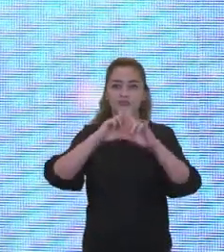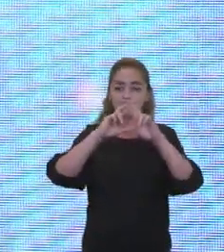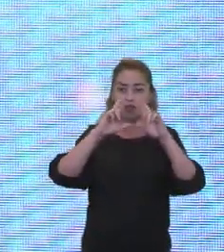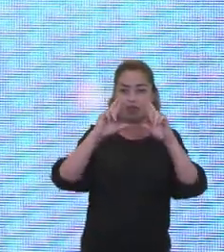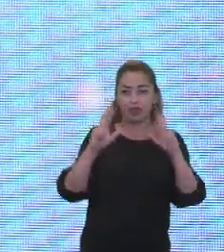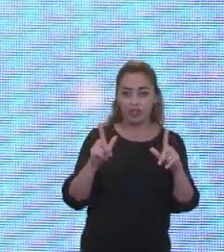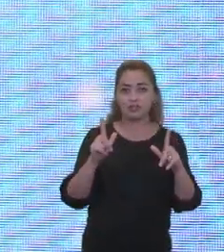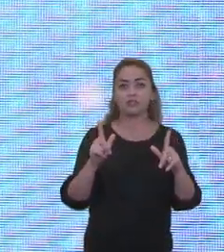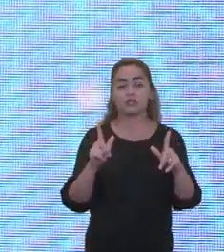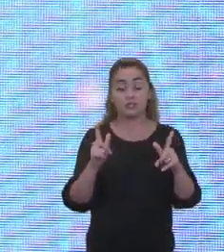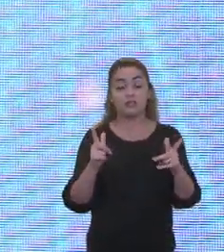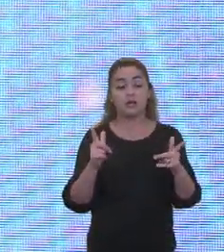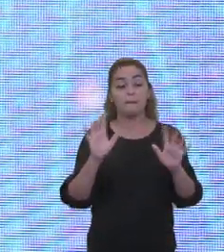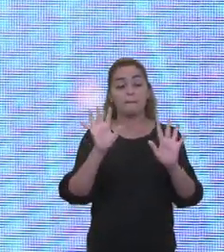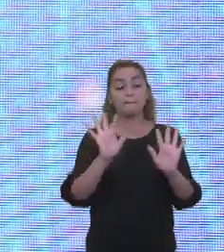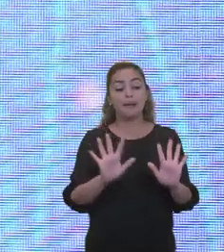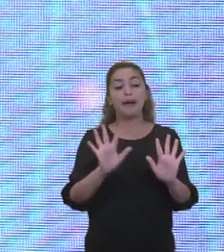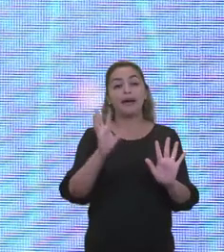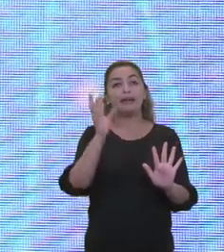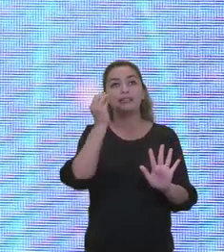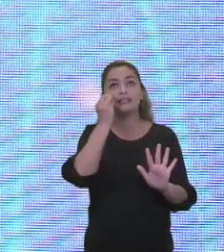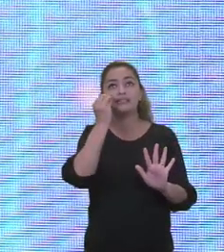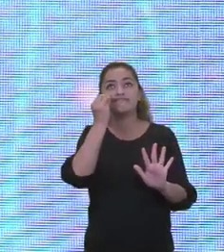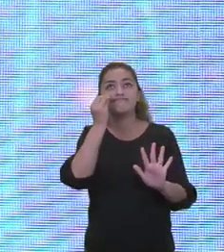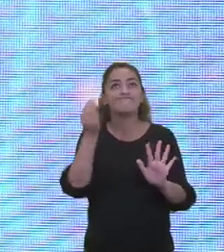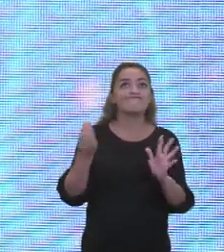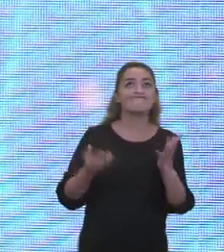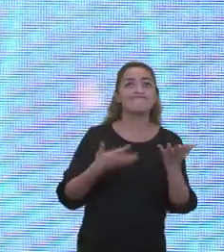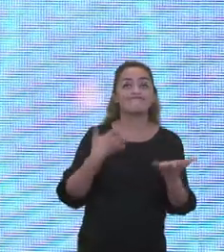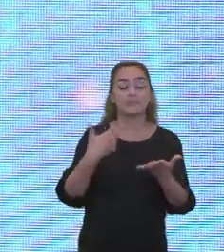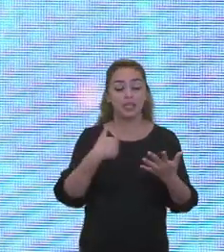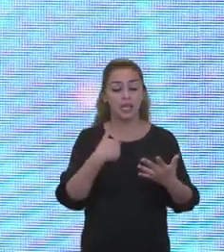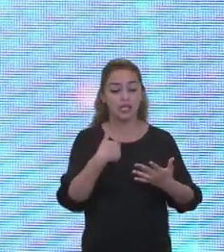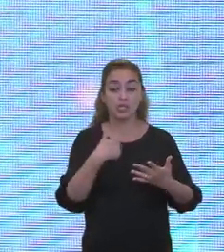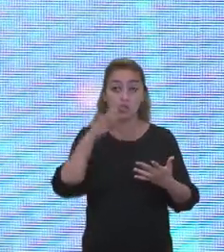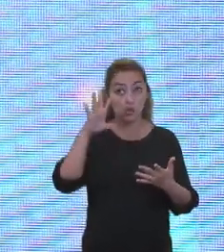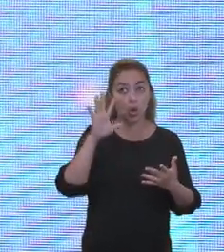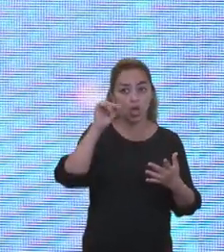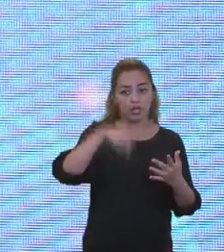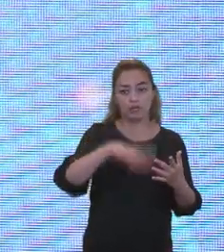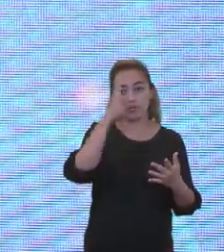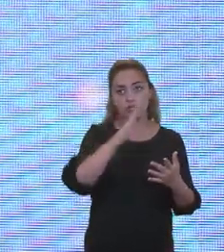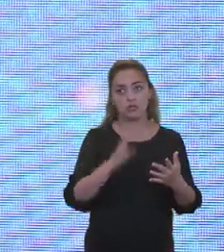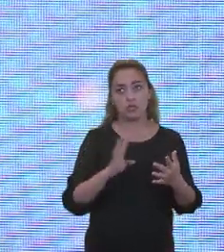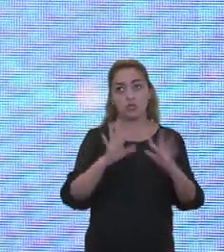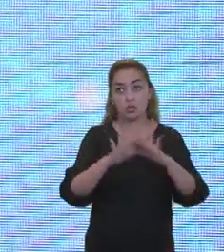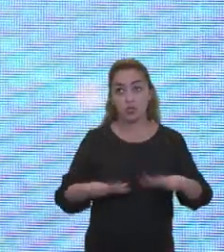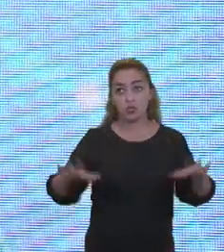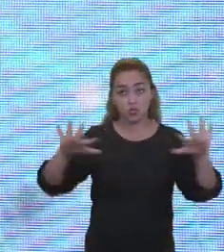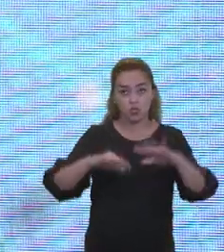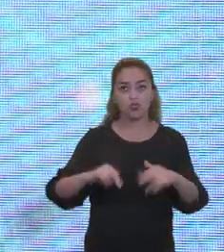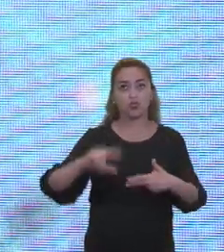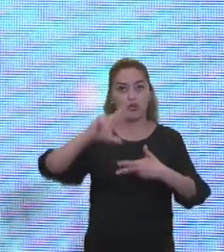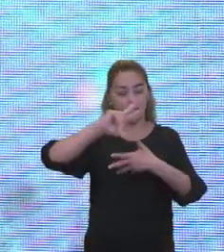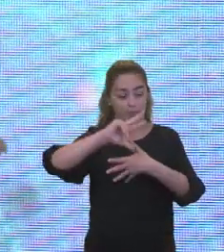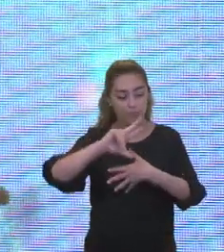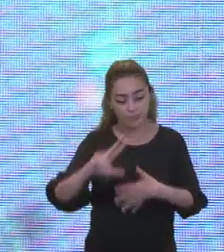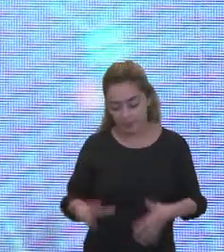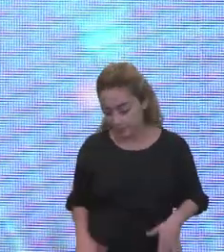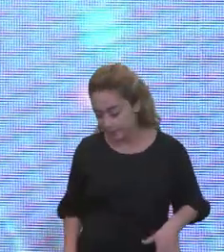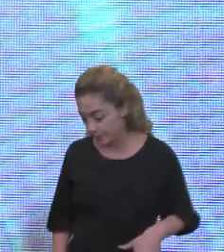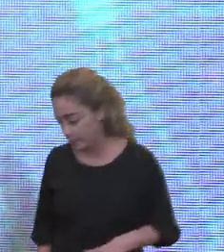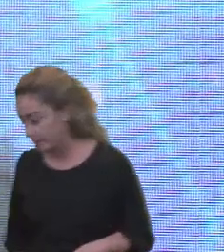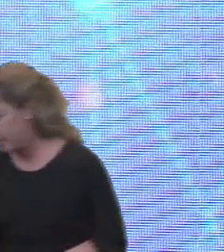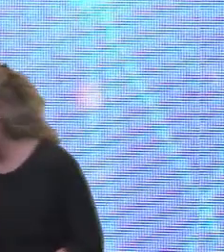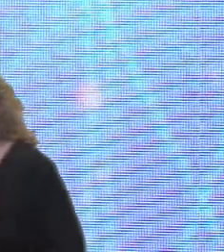No matter the weight of the stereotypes in our region, not only in Brazil, but in the whole Latin America,